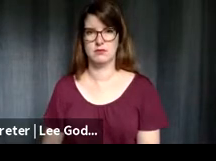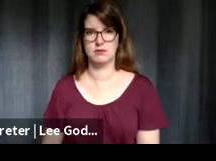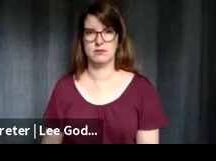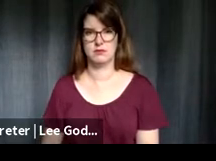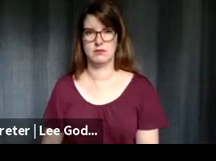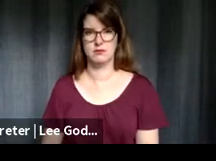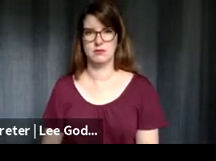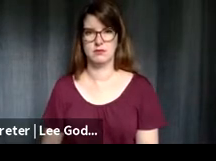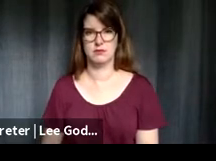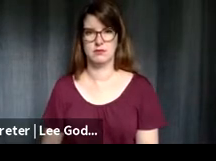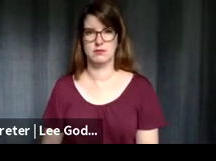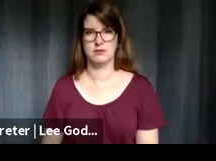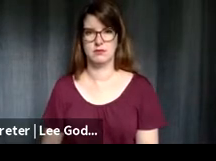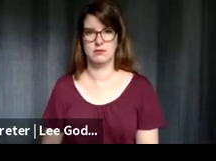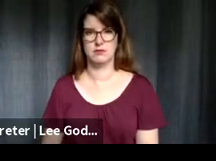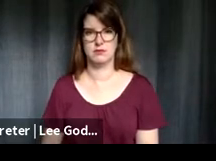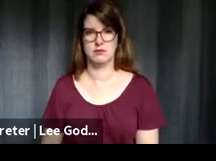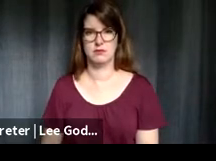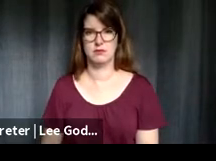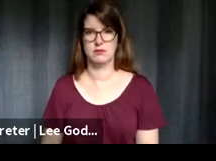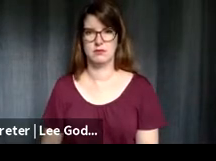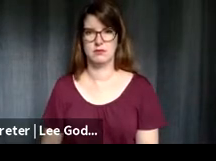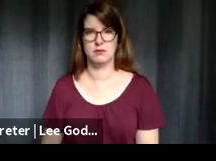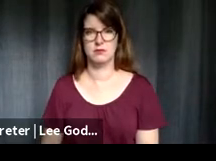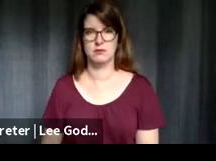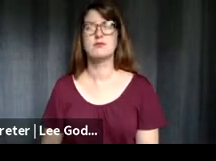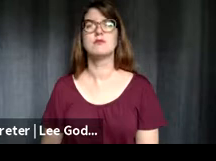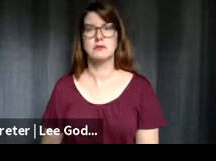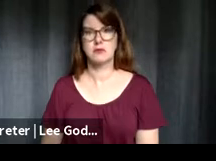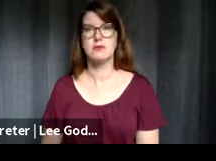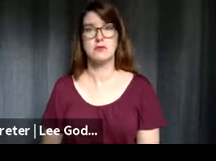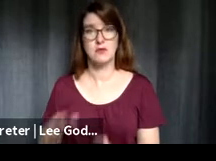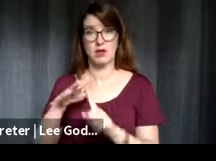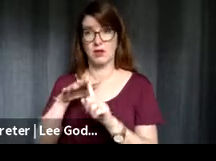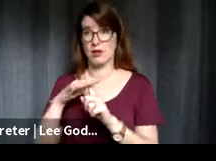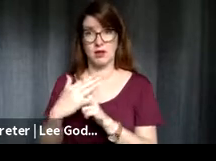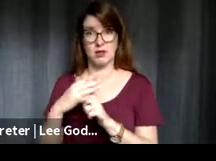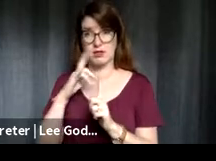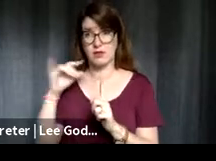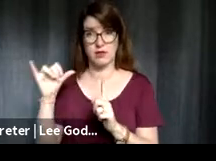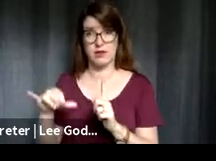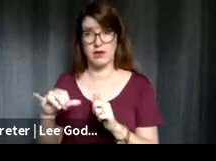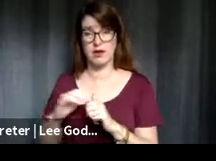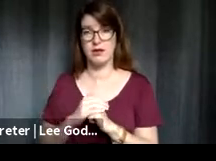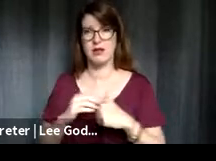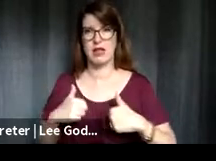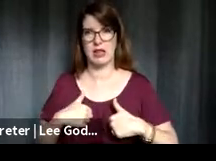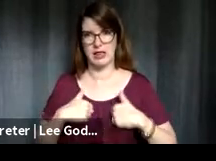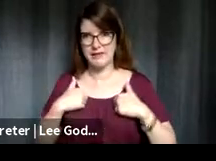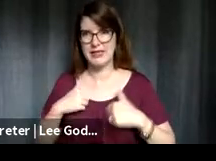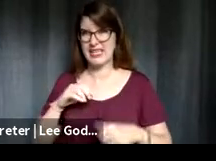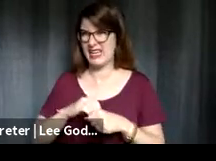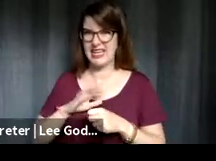with the measure you use, it will be measured to you. So the context of this is this living in